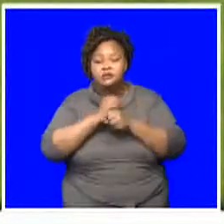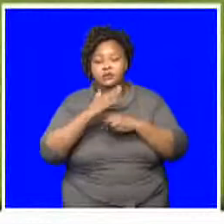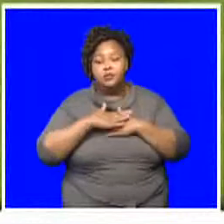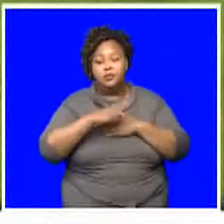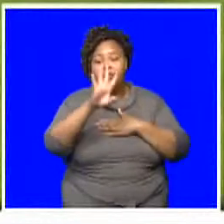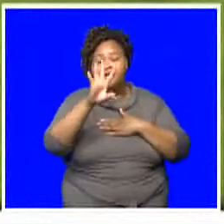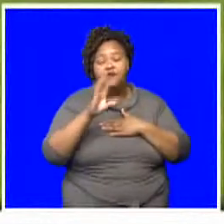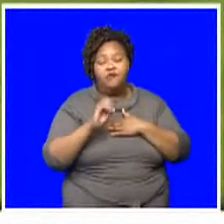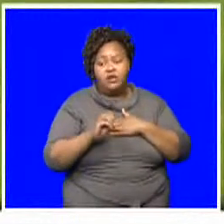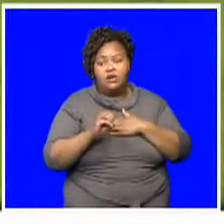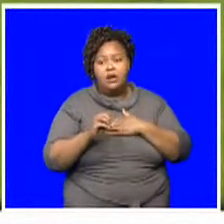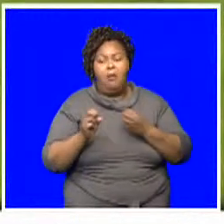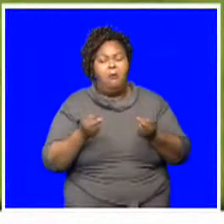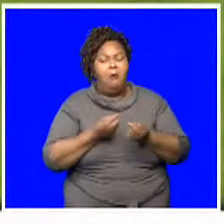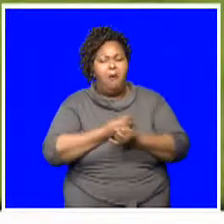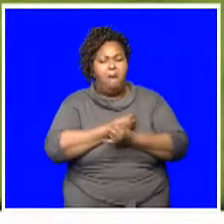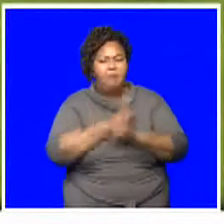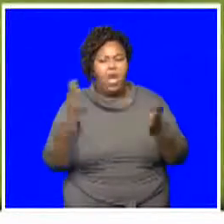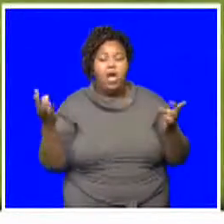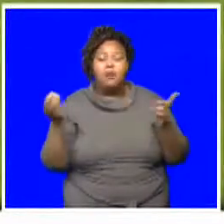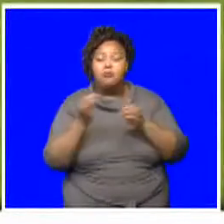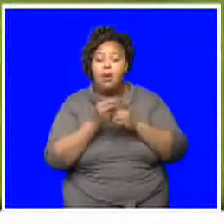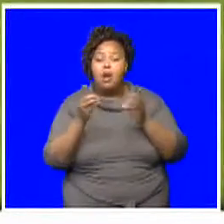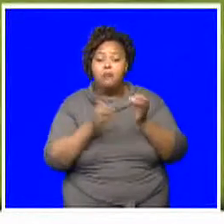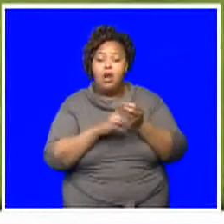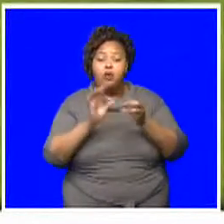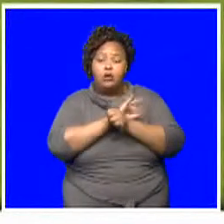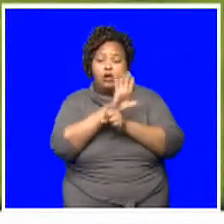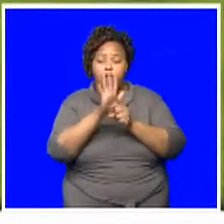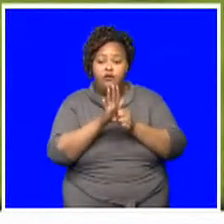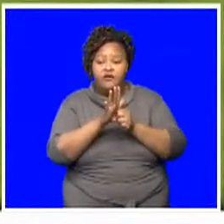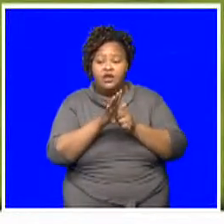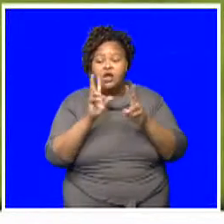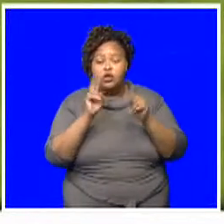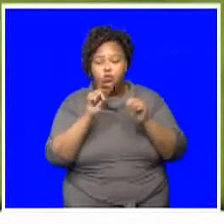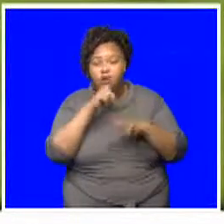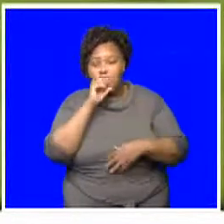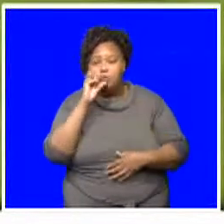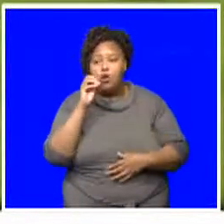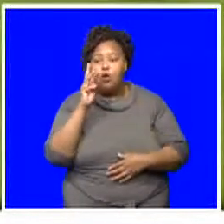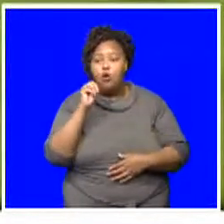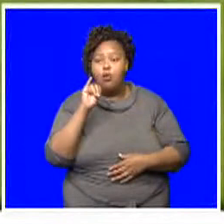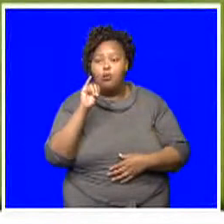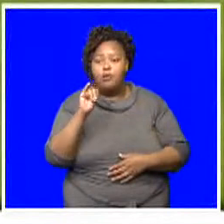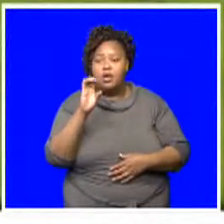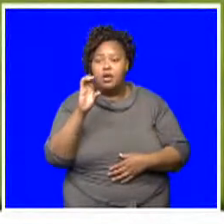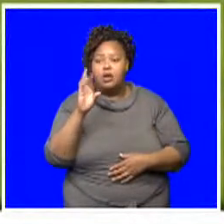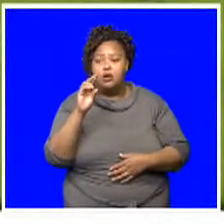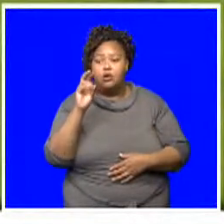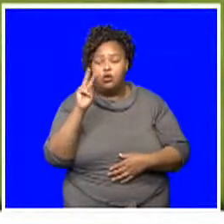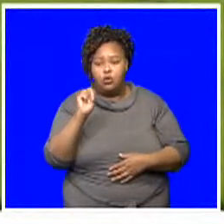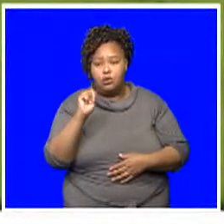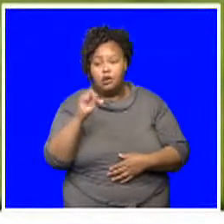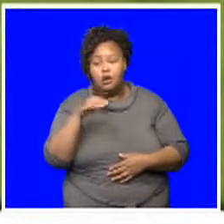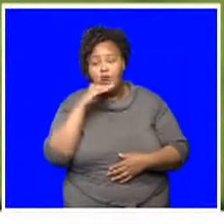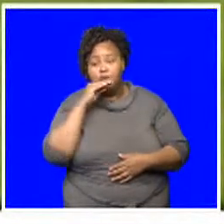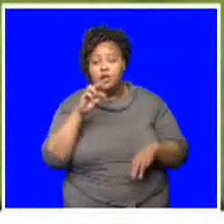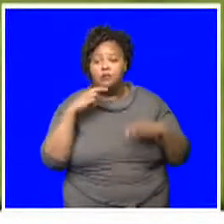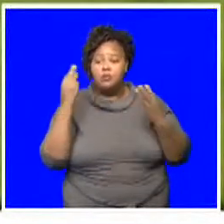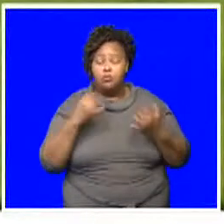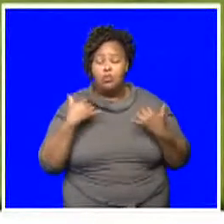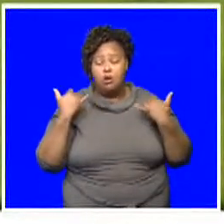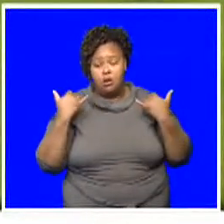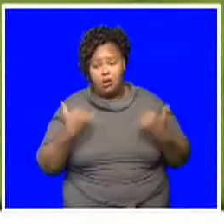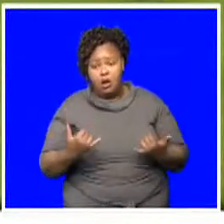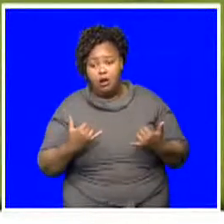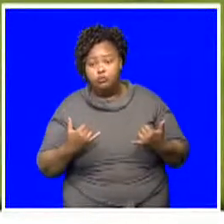babe banengi kulendzaba yaletifo taka Omicron ukuthi awu nabakithi ababuye nganeno bahambe bajove loso lokugijinywa